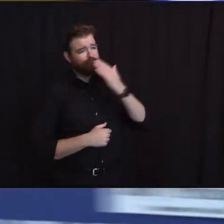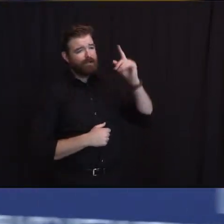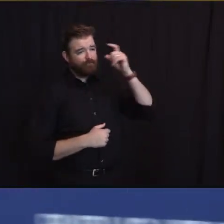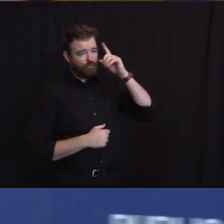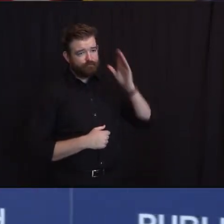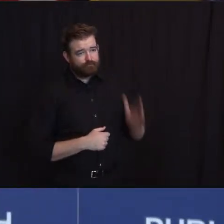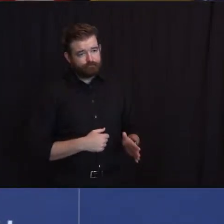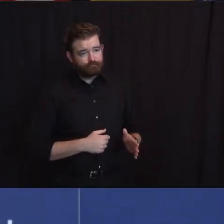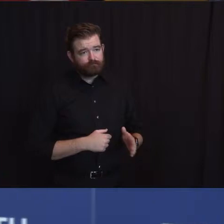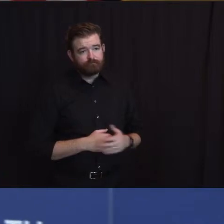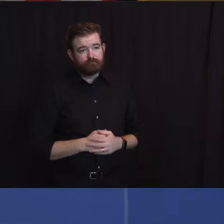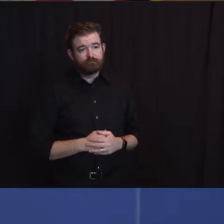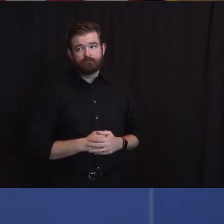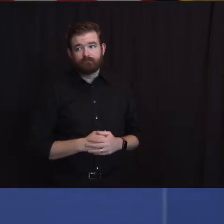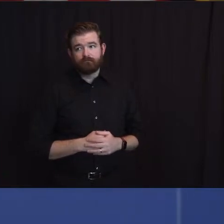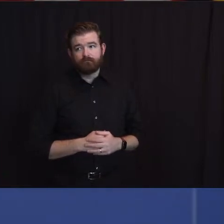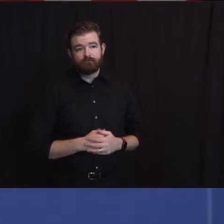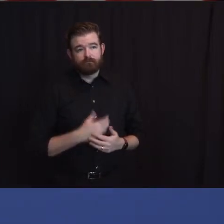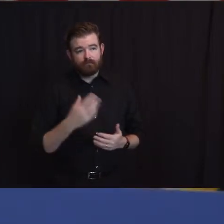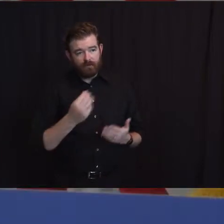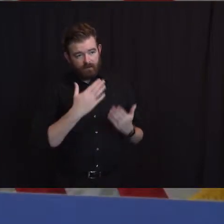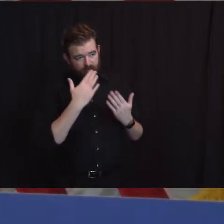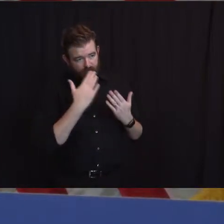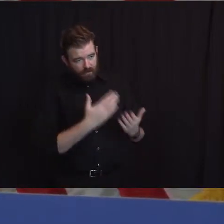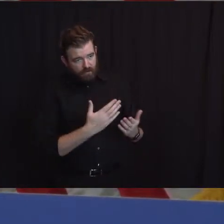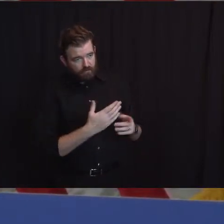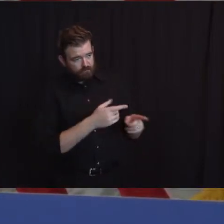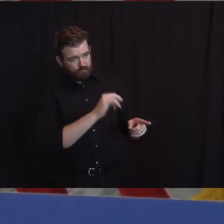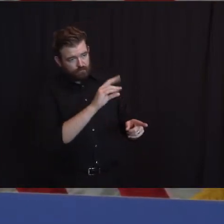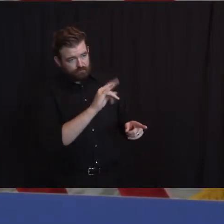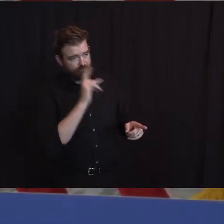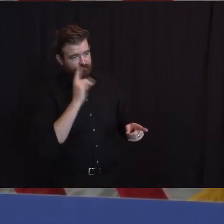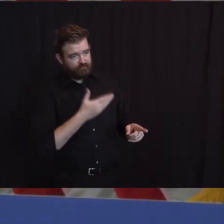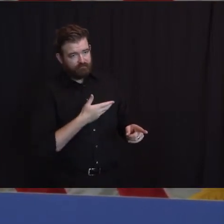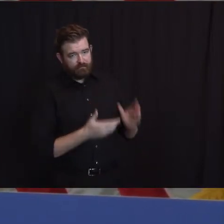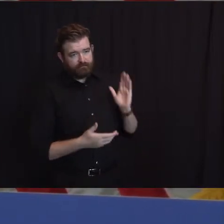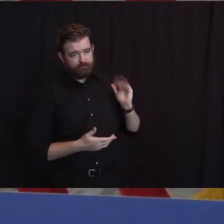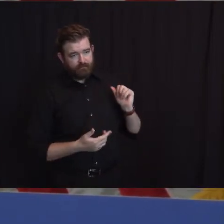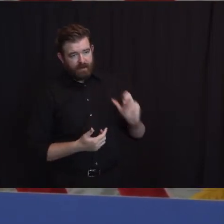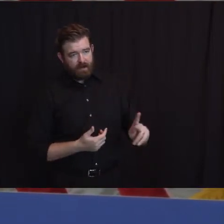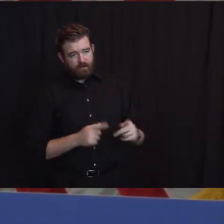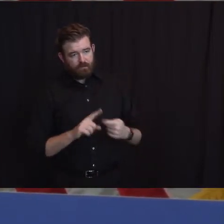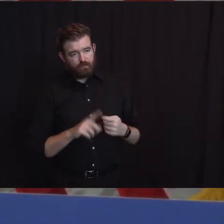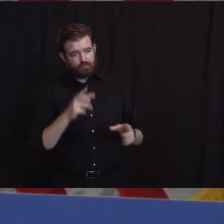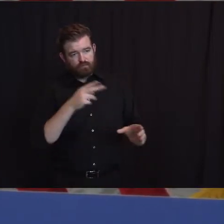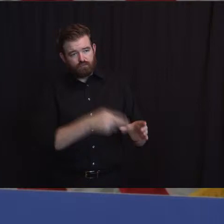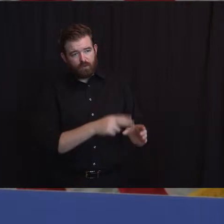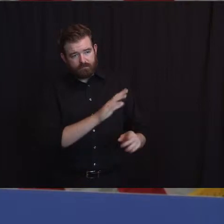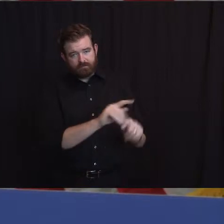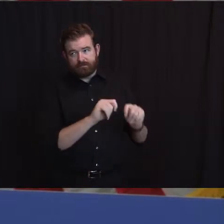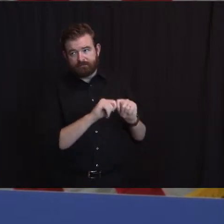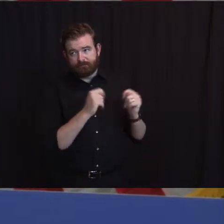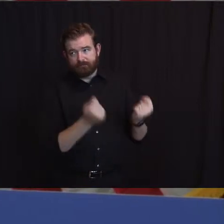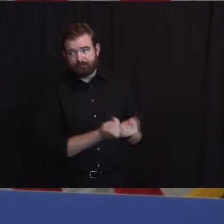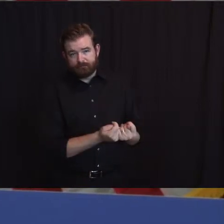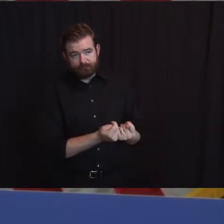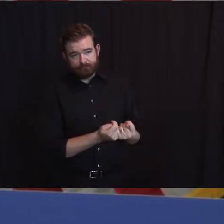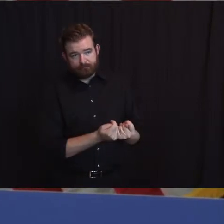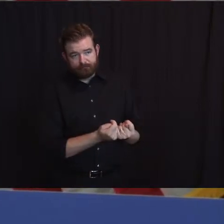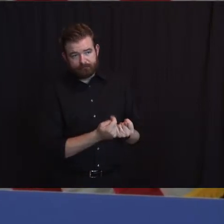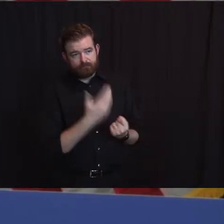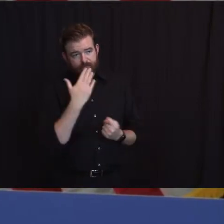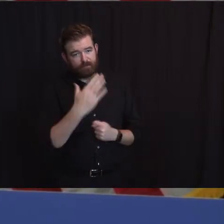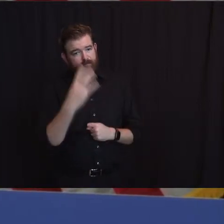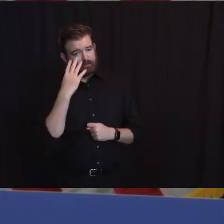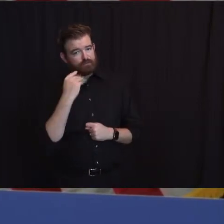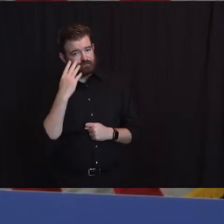to both of you and Judy for inviting me back to be part of the response team. It's been a really good experience for me. It's been